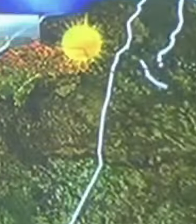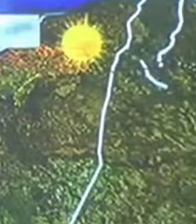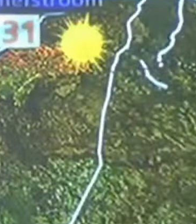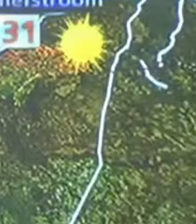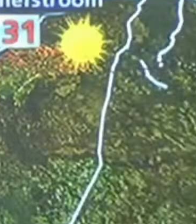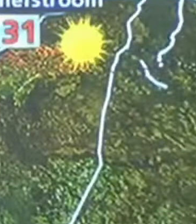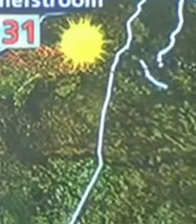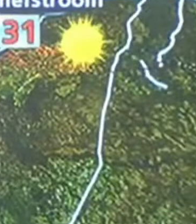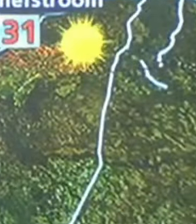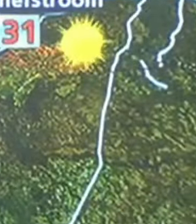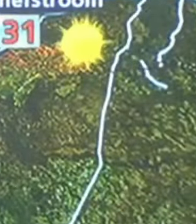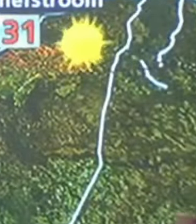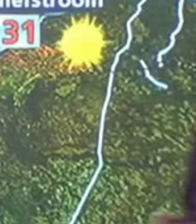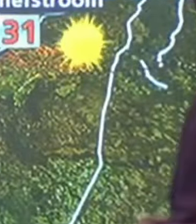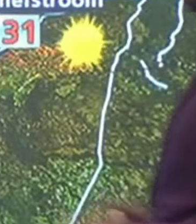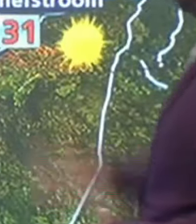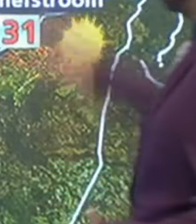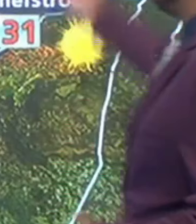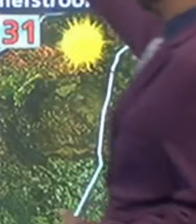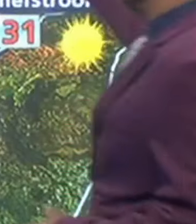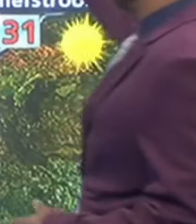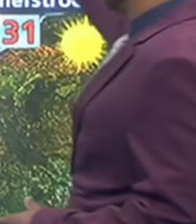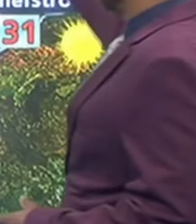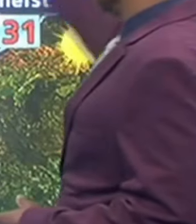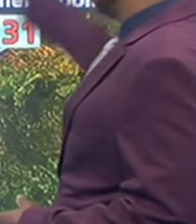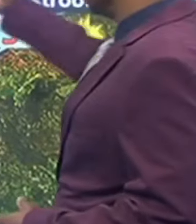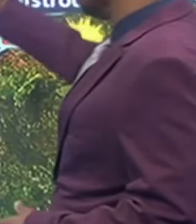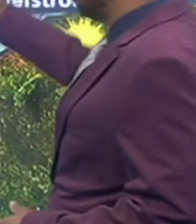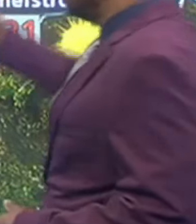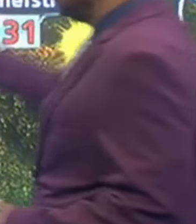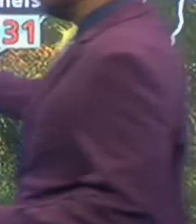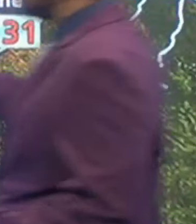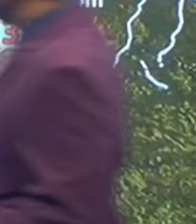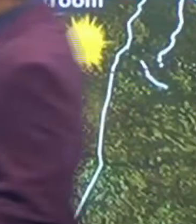dikgaritlela gabotsenyana fela ka dikarolong tše le tša ka Northwest le tla fiša ka bo Rustenburg ka bo